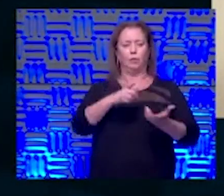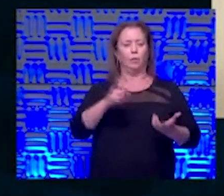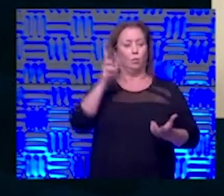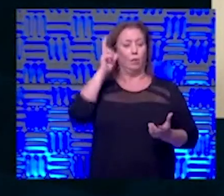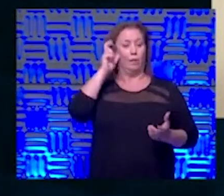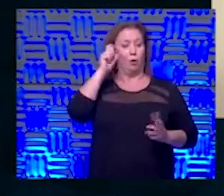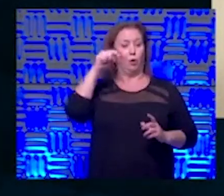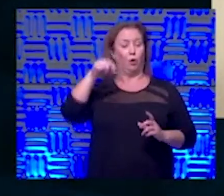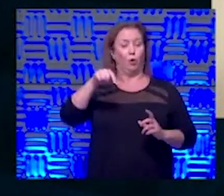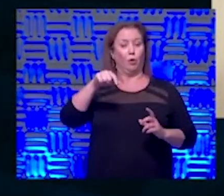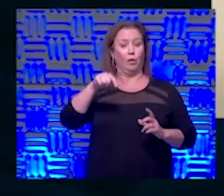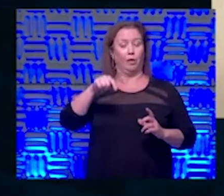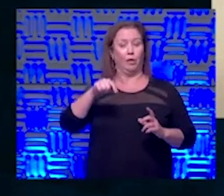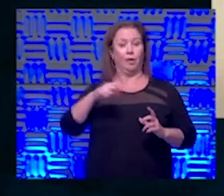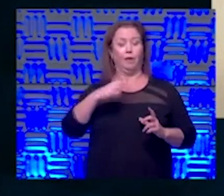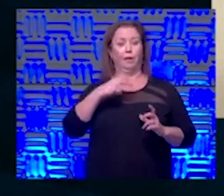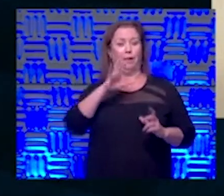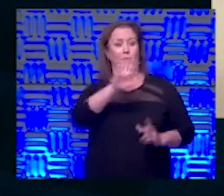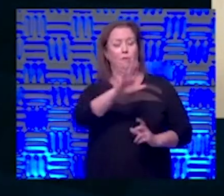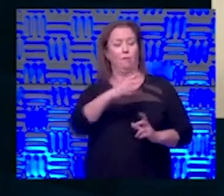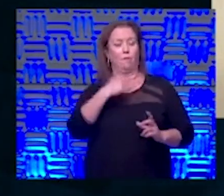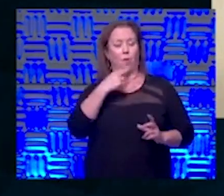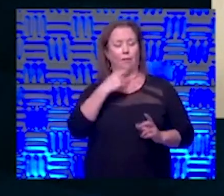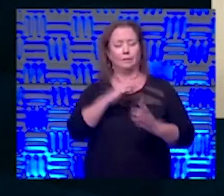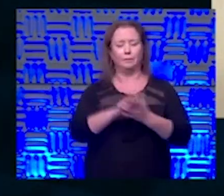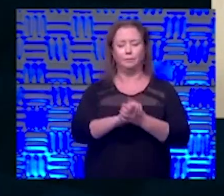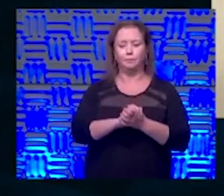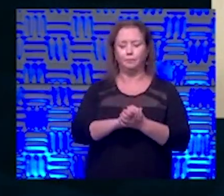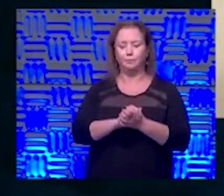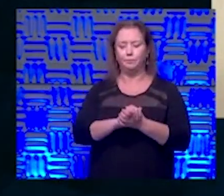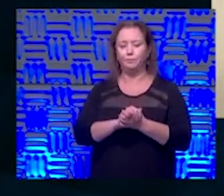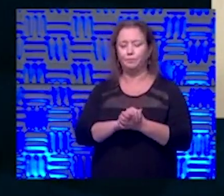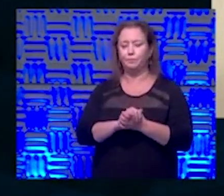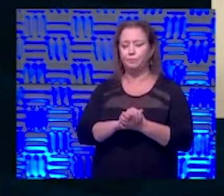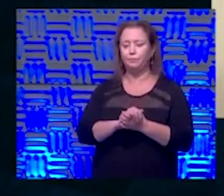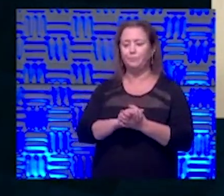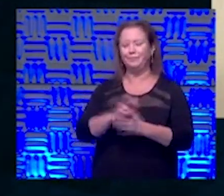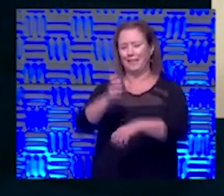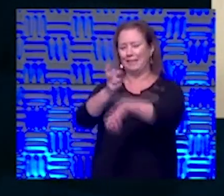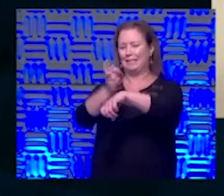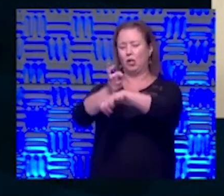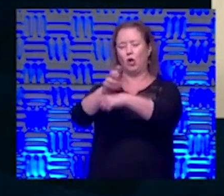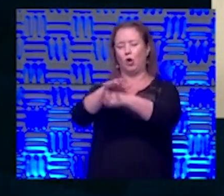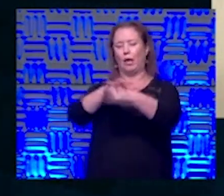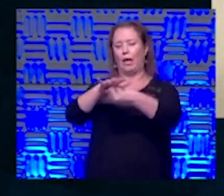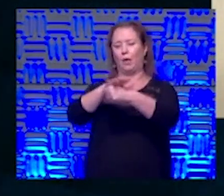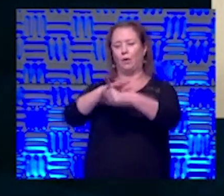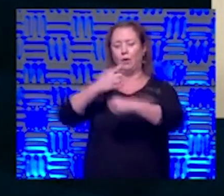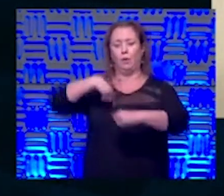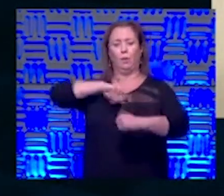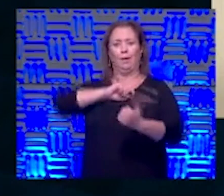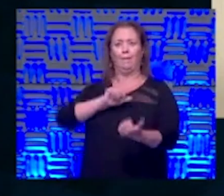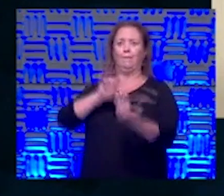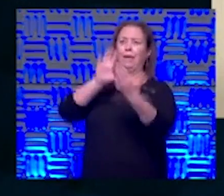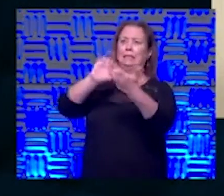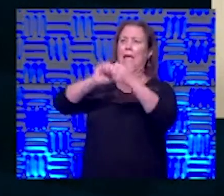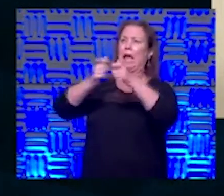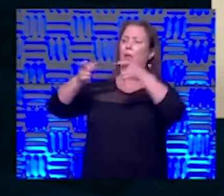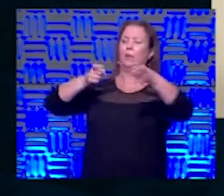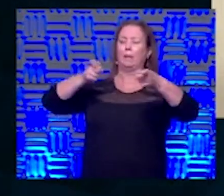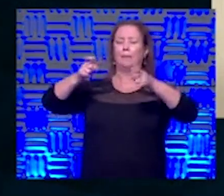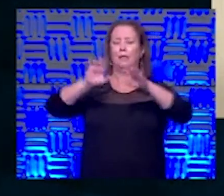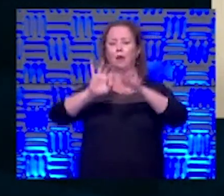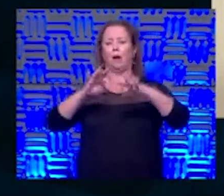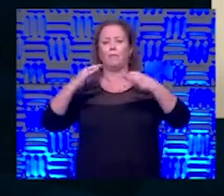this listener's voice. Thoughts? Yeah, that is a difficult area. I think we all face how do we manage our